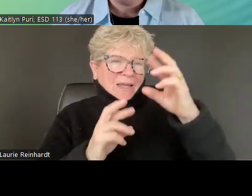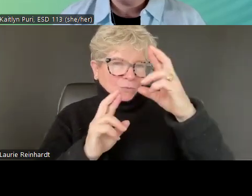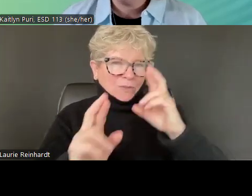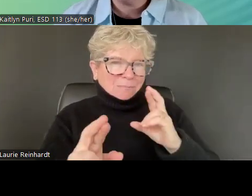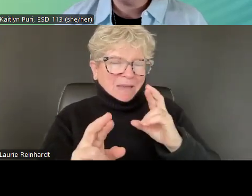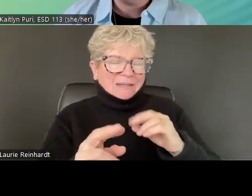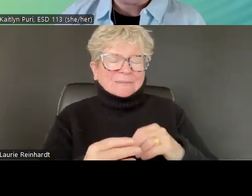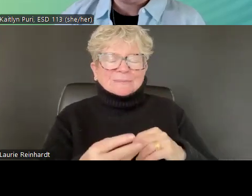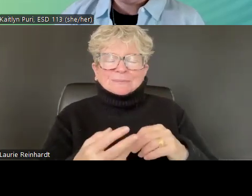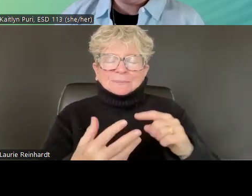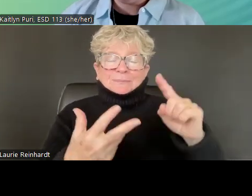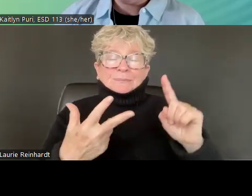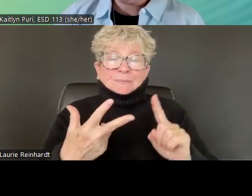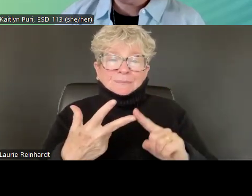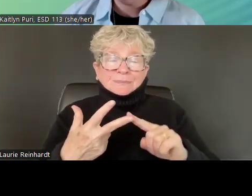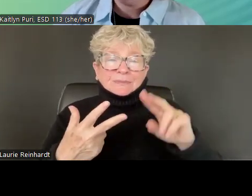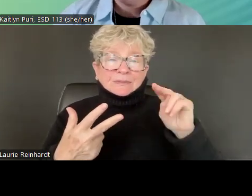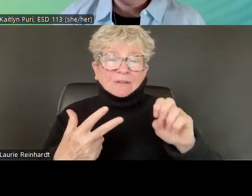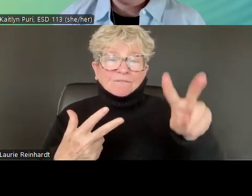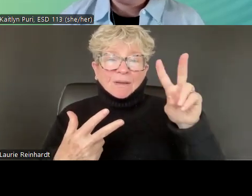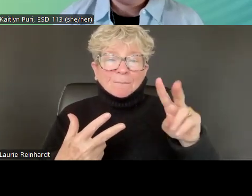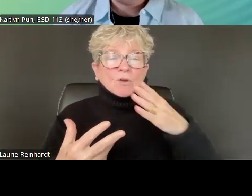November, we do Gratitude Month.